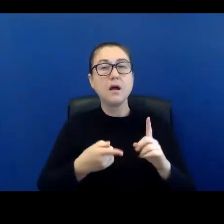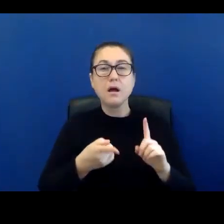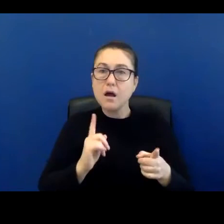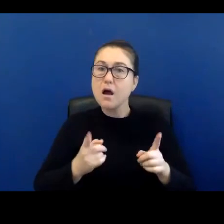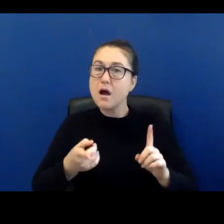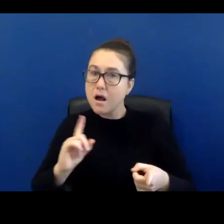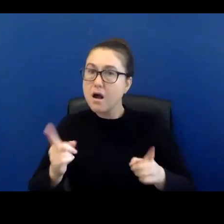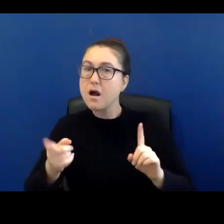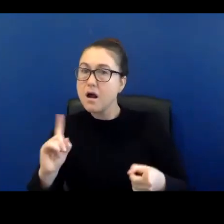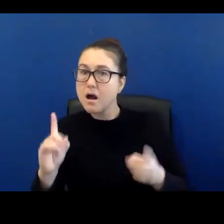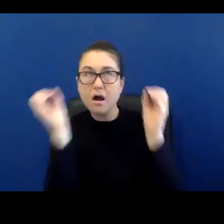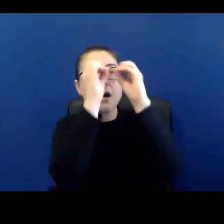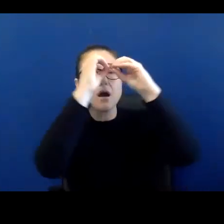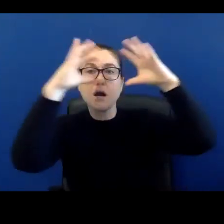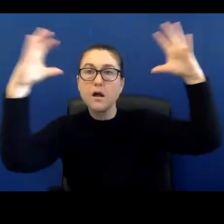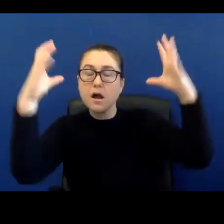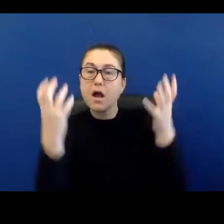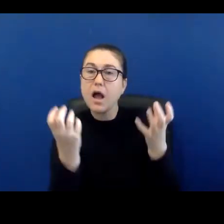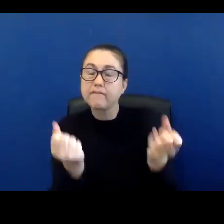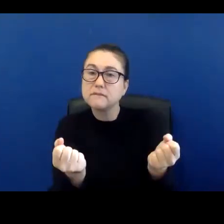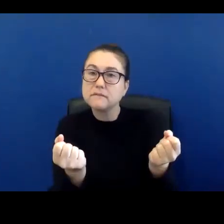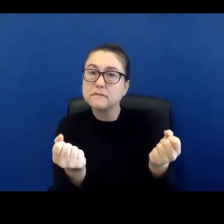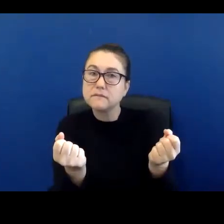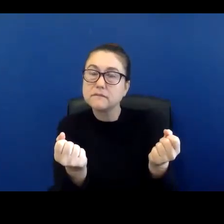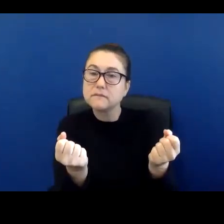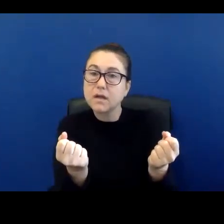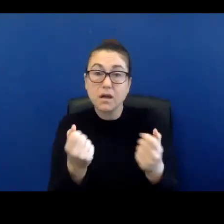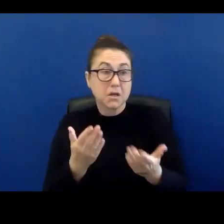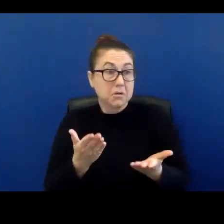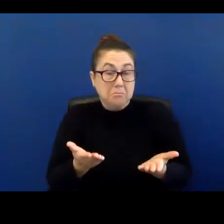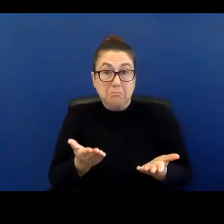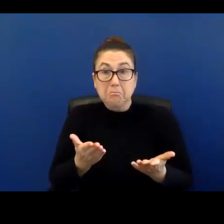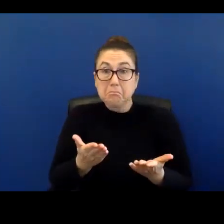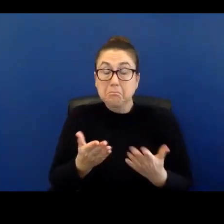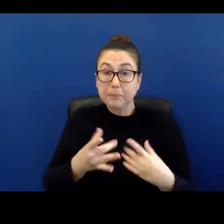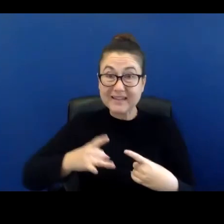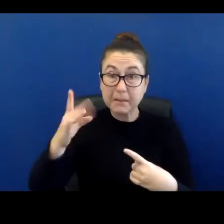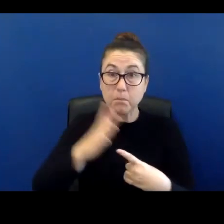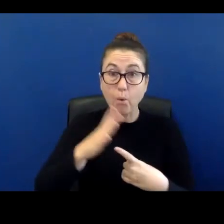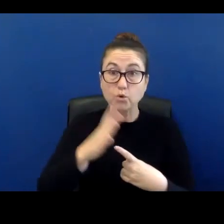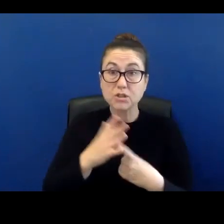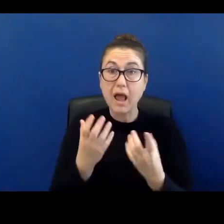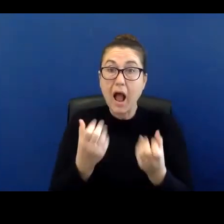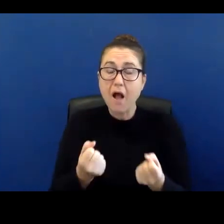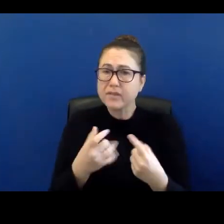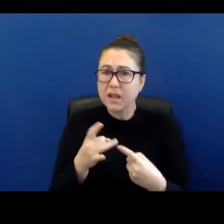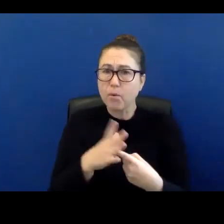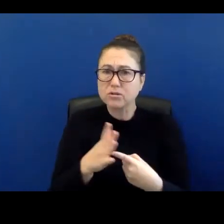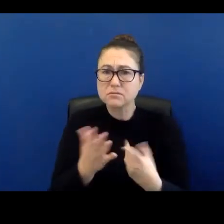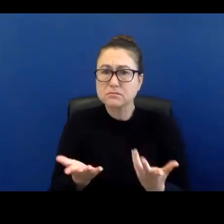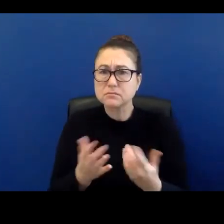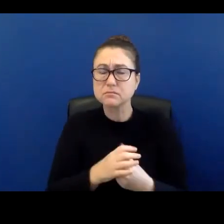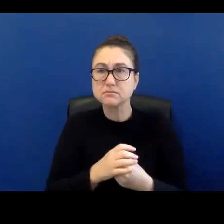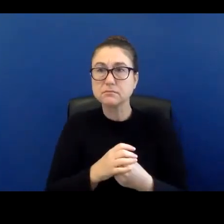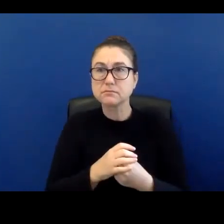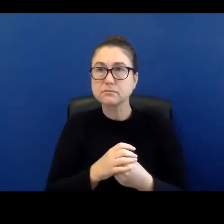So, I think there's no doubt that this is a really important element. And I guess one of the